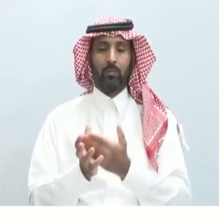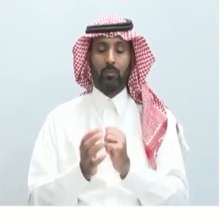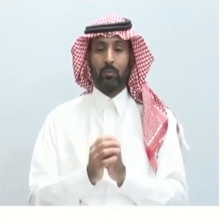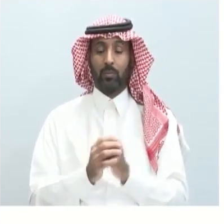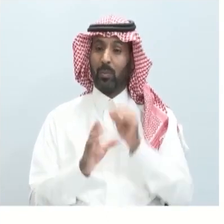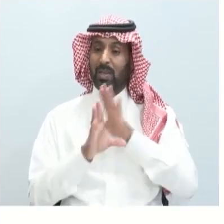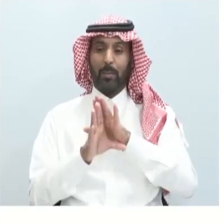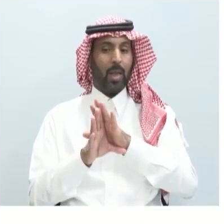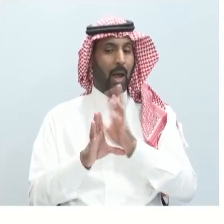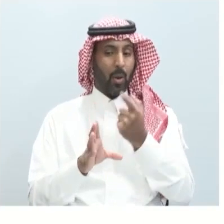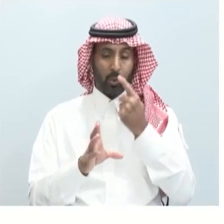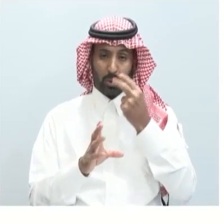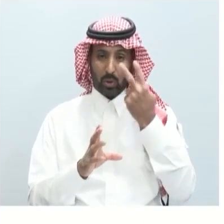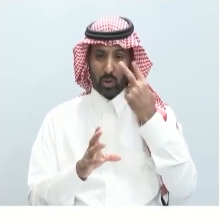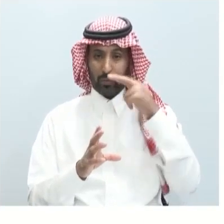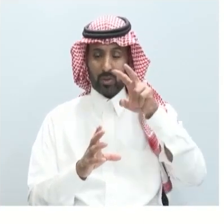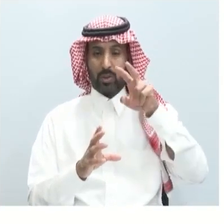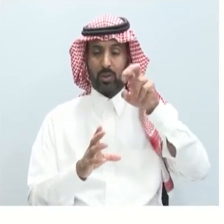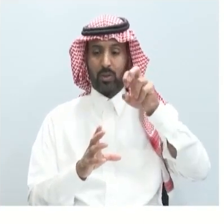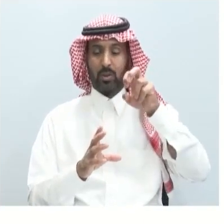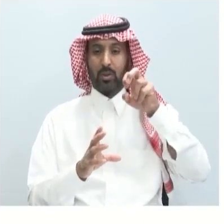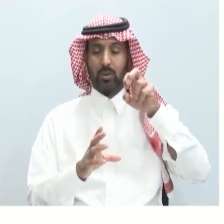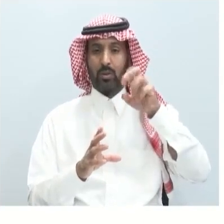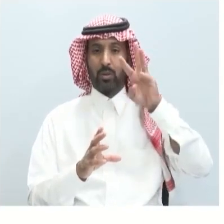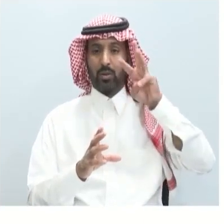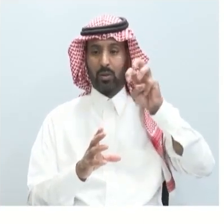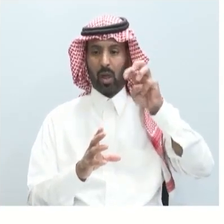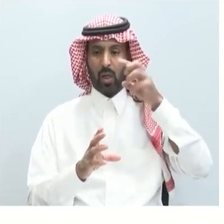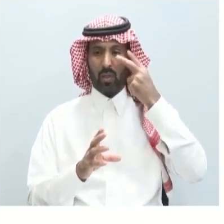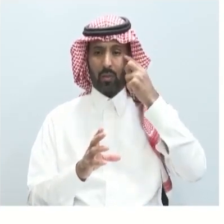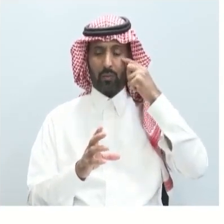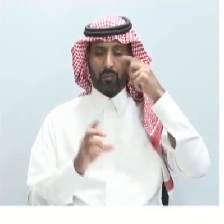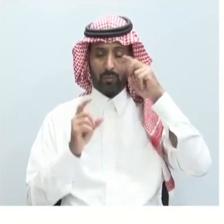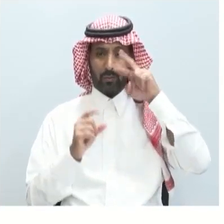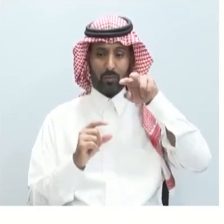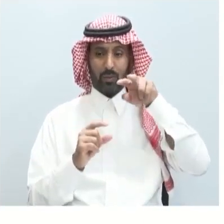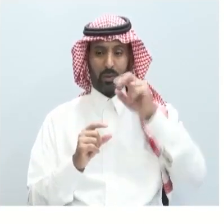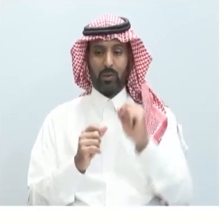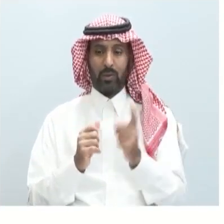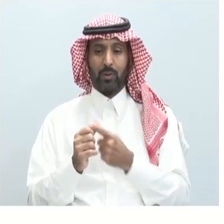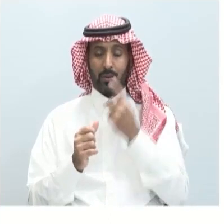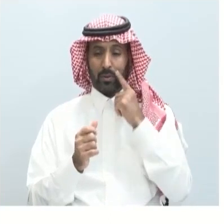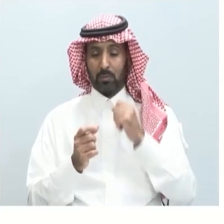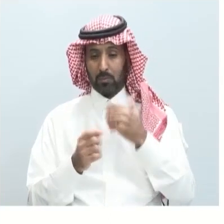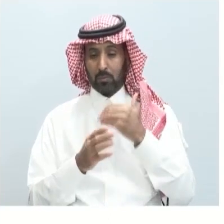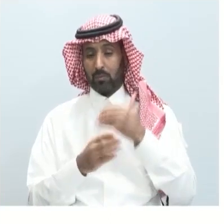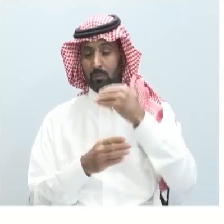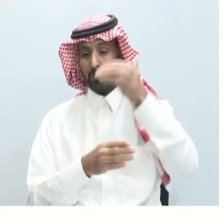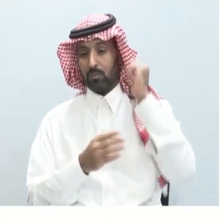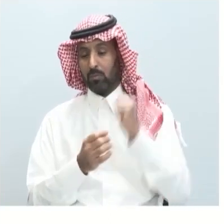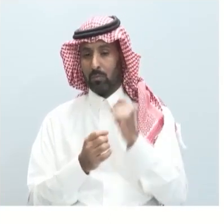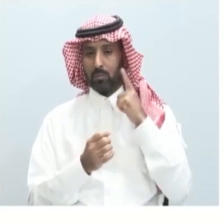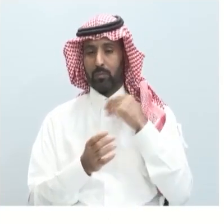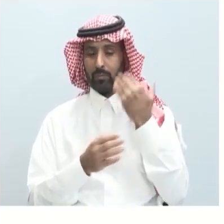So let's see the answer here. It's based on the people's Islamic values, their ambition, determination, and